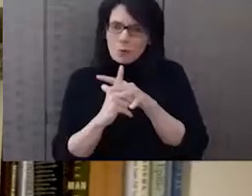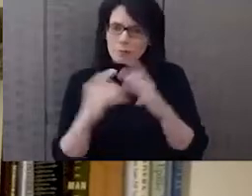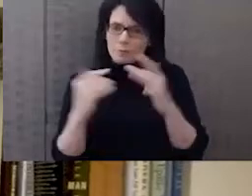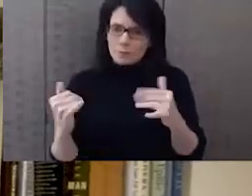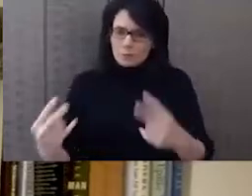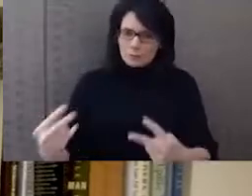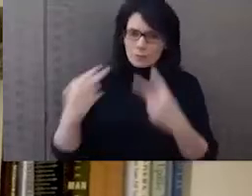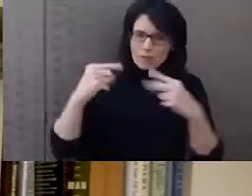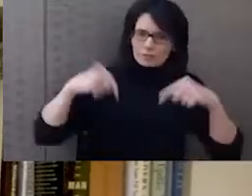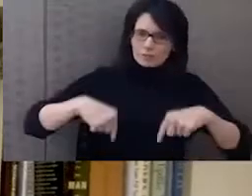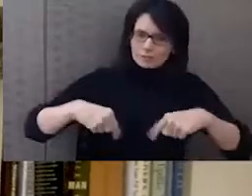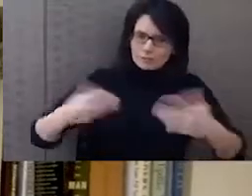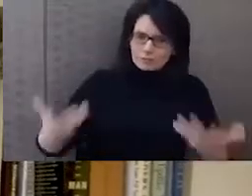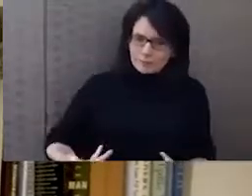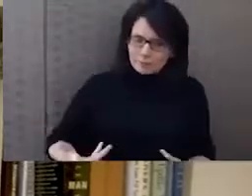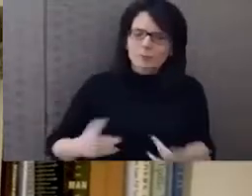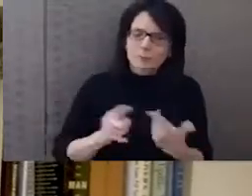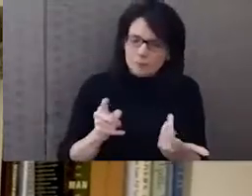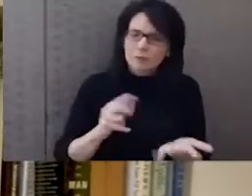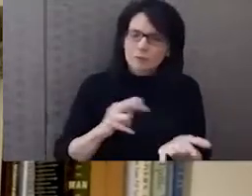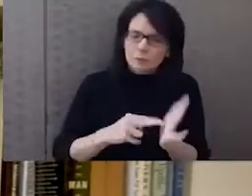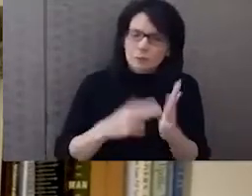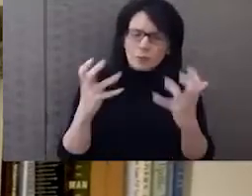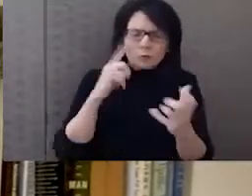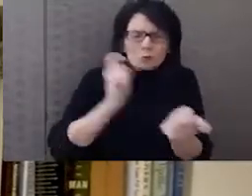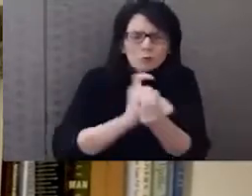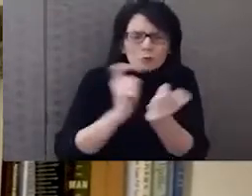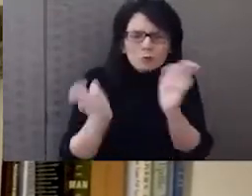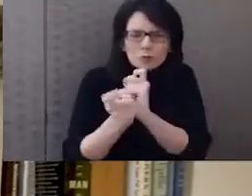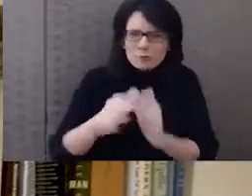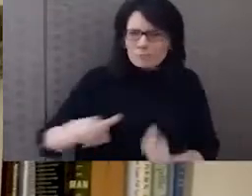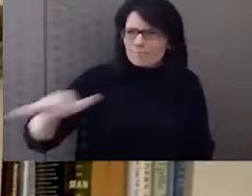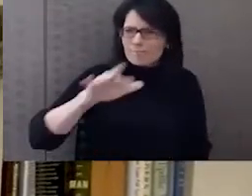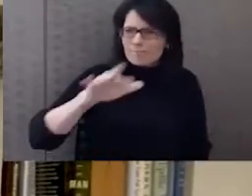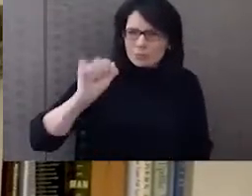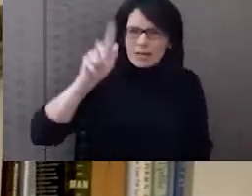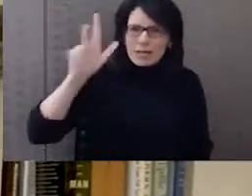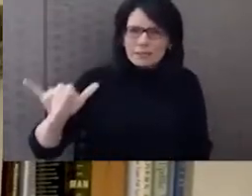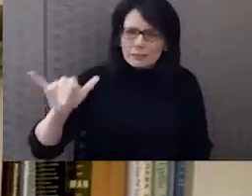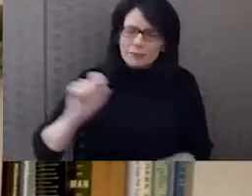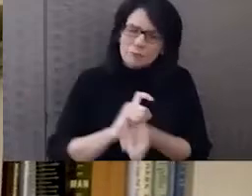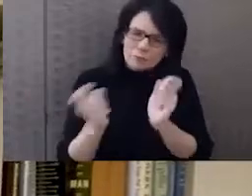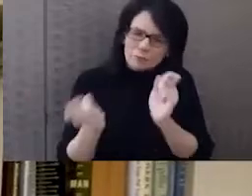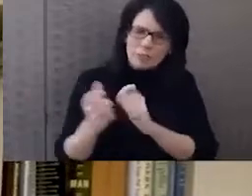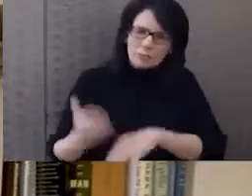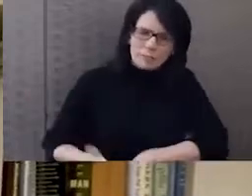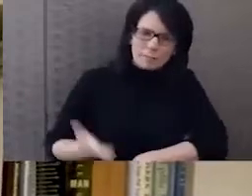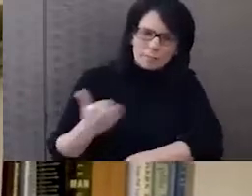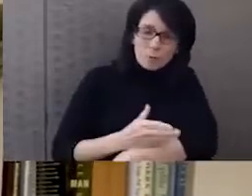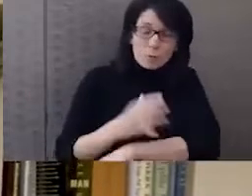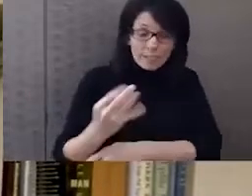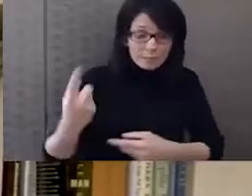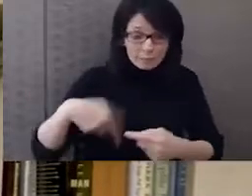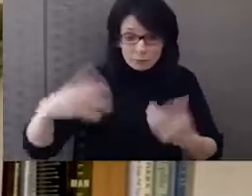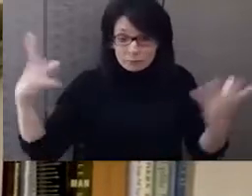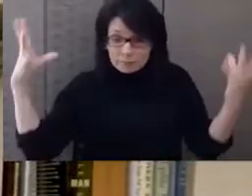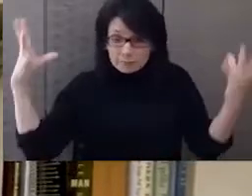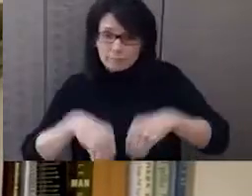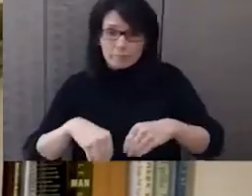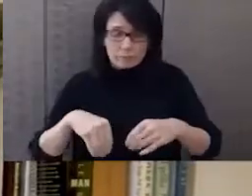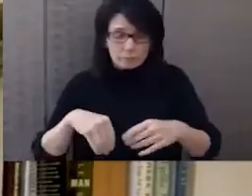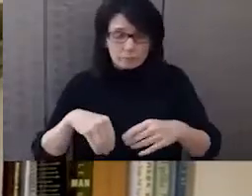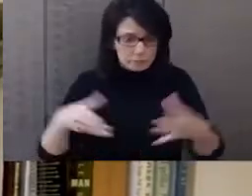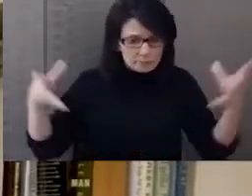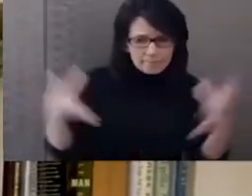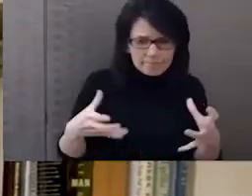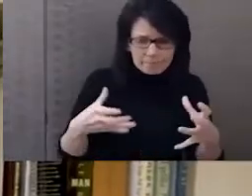change a reality. So join us, get involved, and multiply our impact. I hope that you are inspired